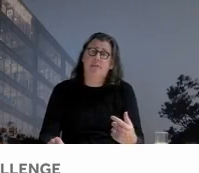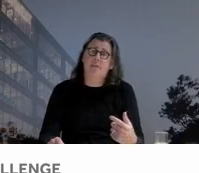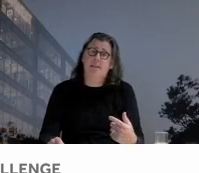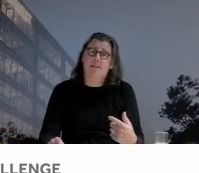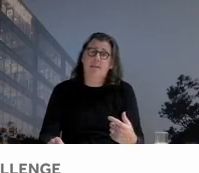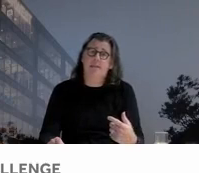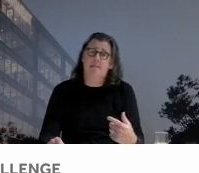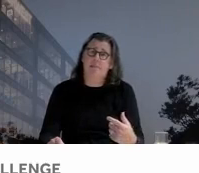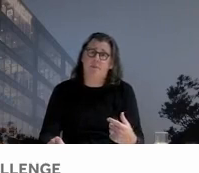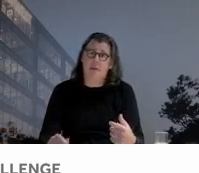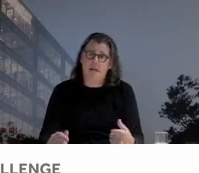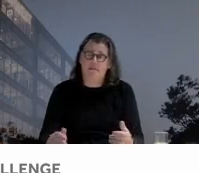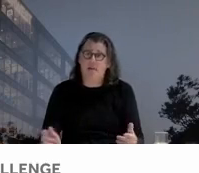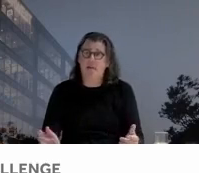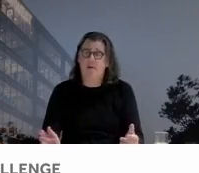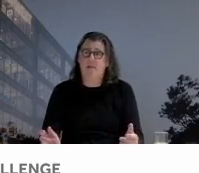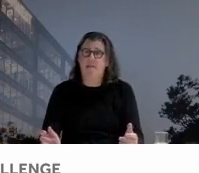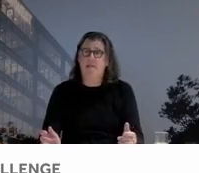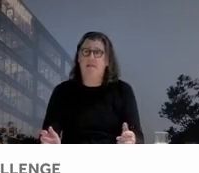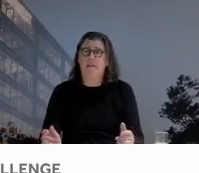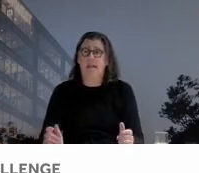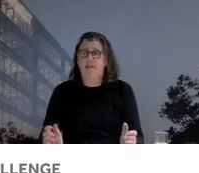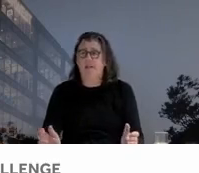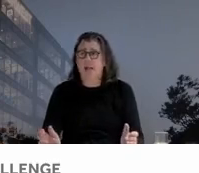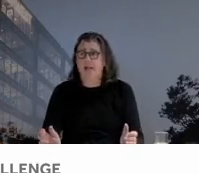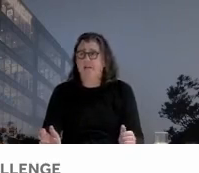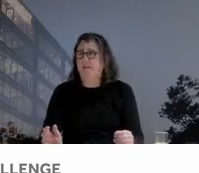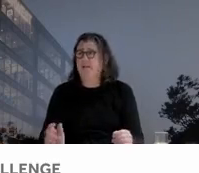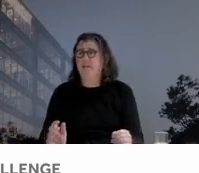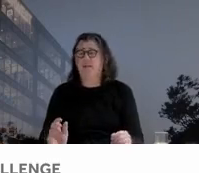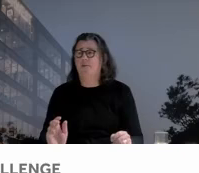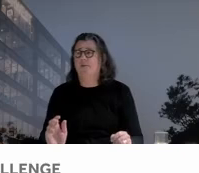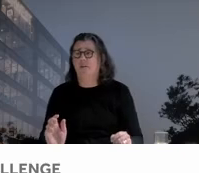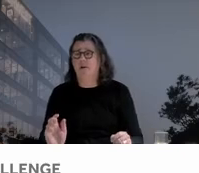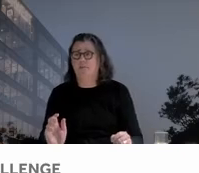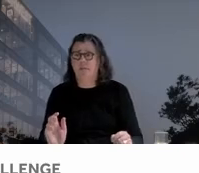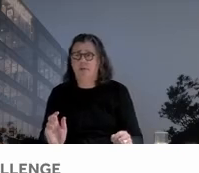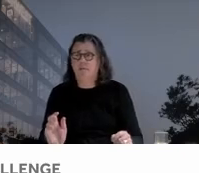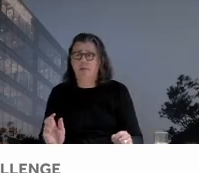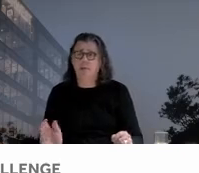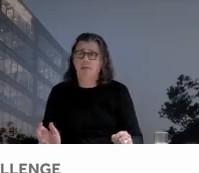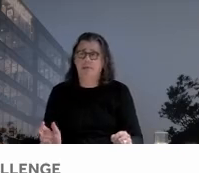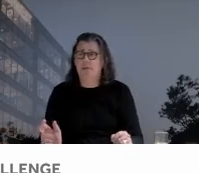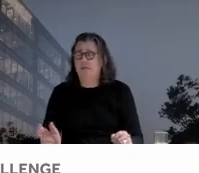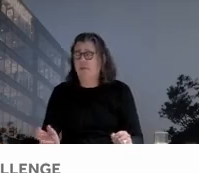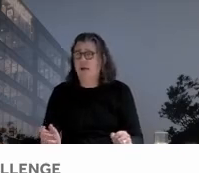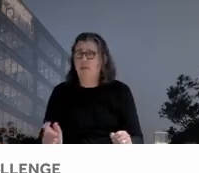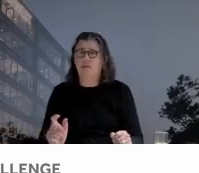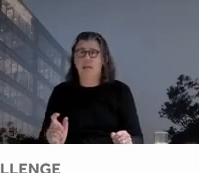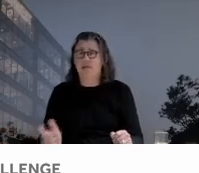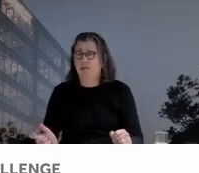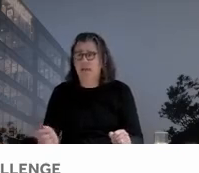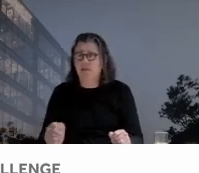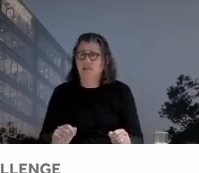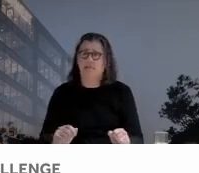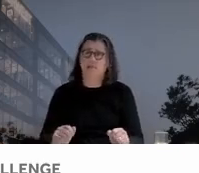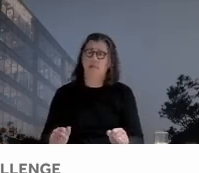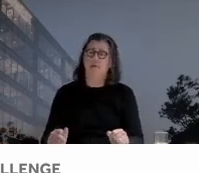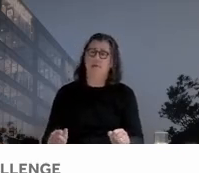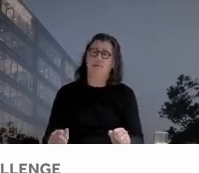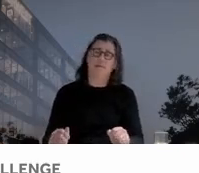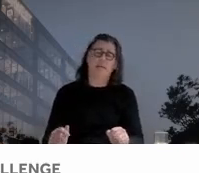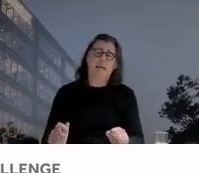Challenge is it is really very holistic, end to end, includes, beauty, inspiration,